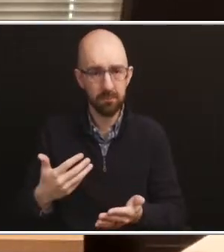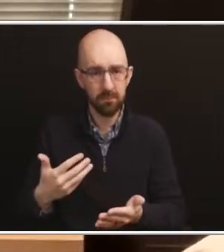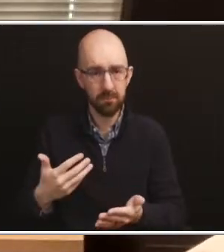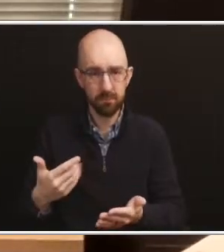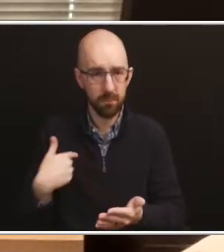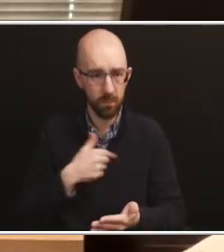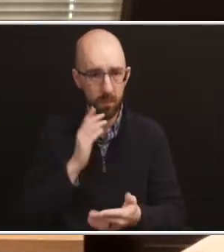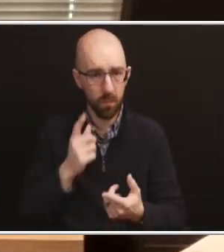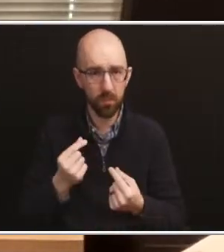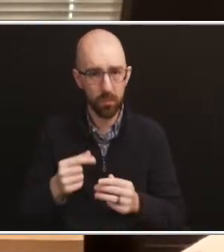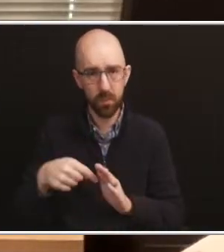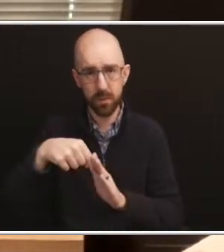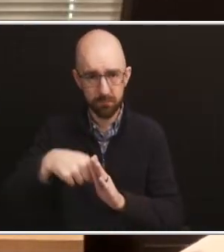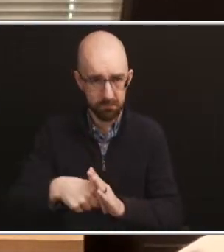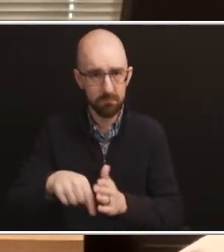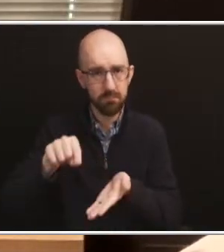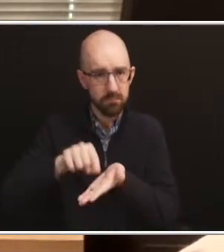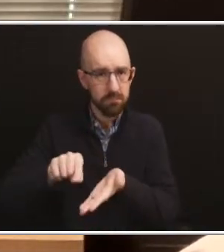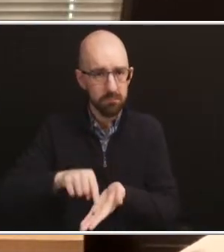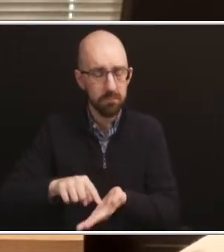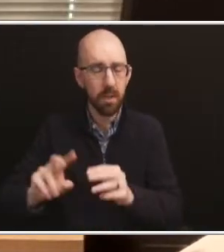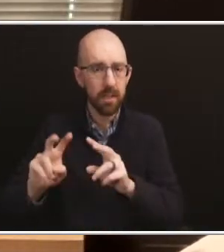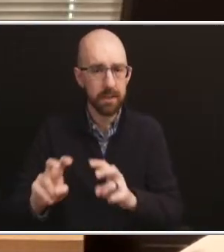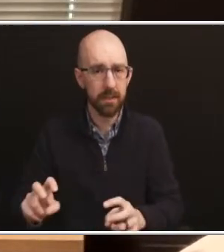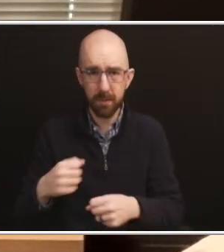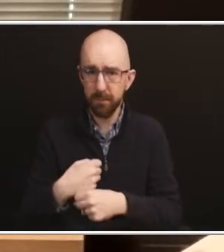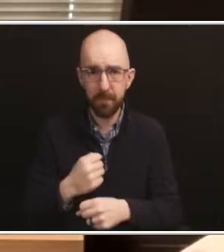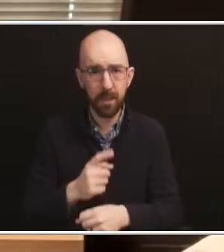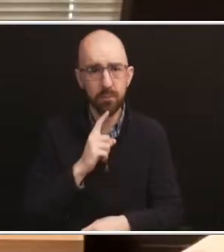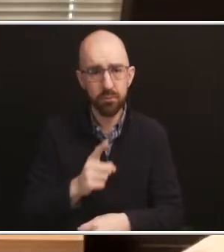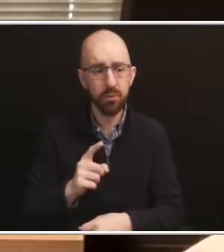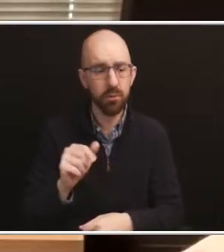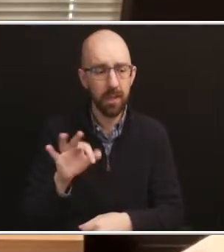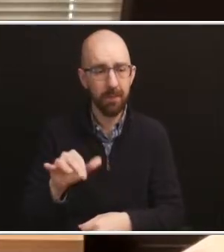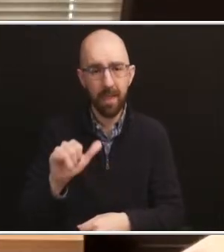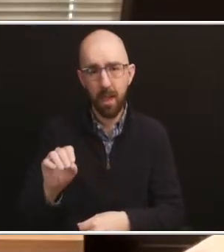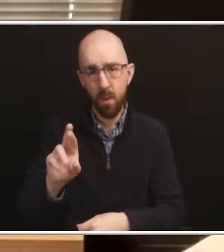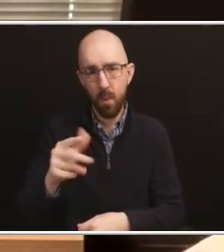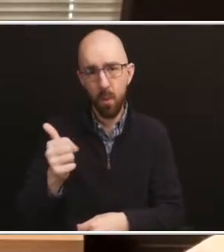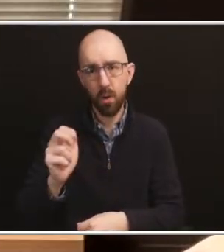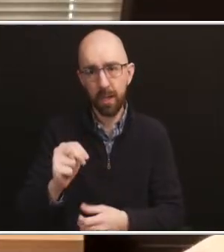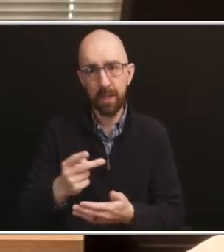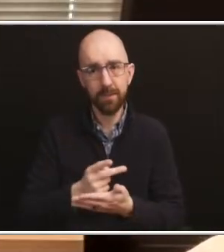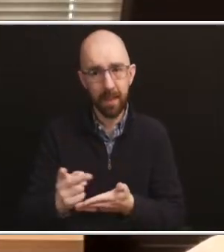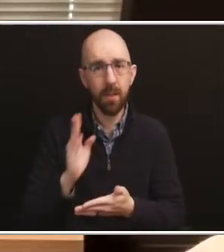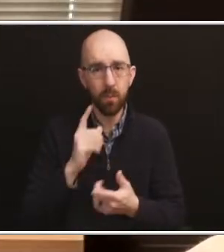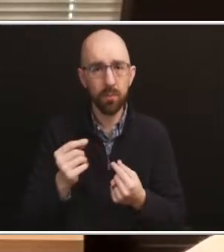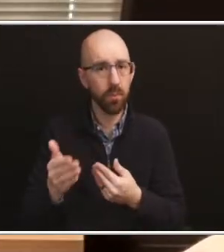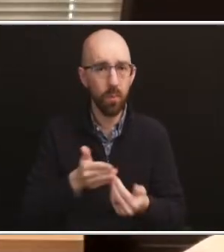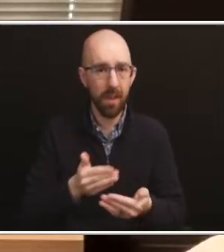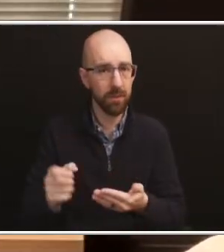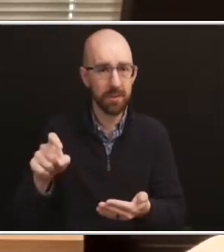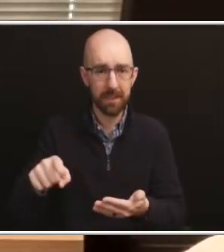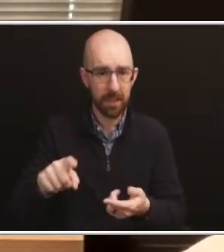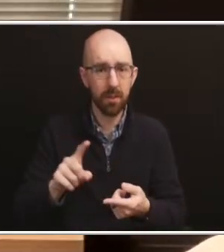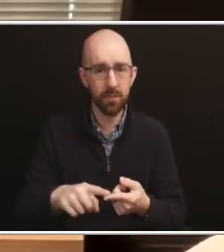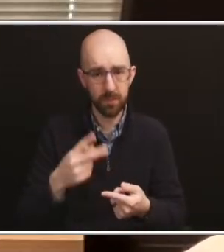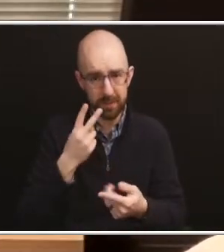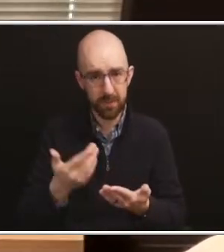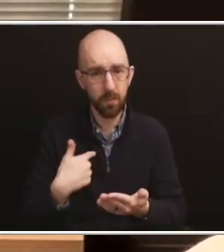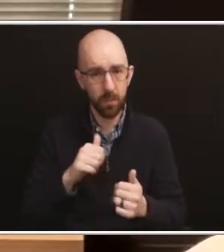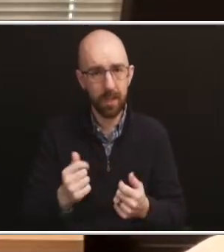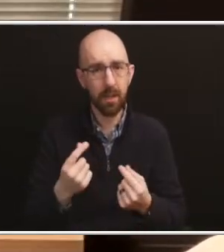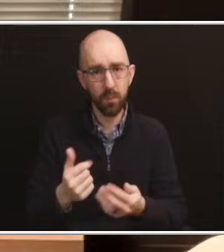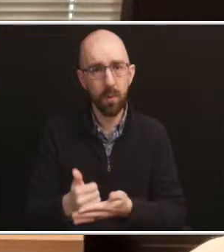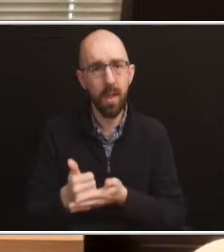thorough assessment. We will make sure that if that organ is failing, that we will do whatever it takes to see what we can do to help. And I